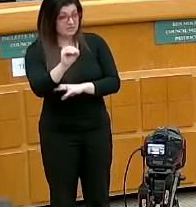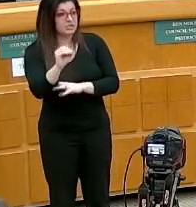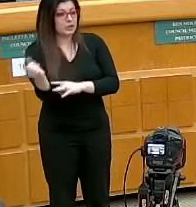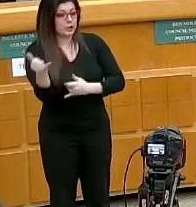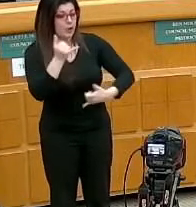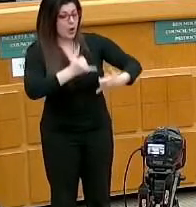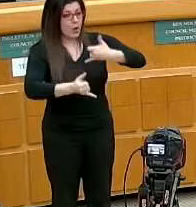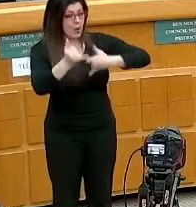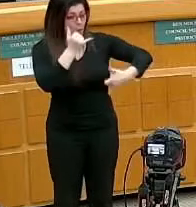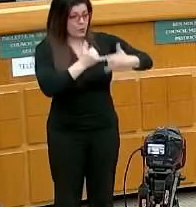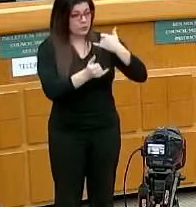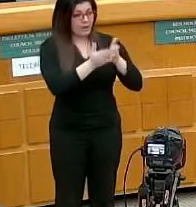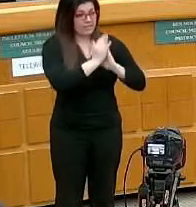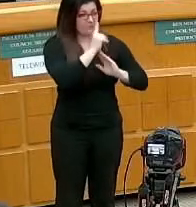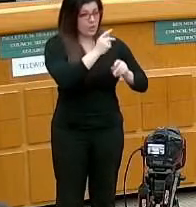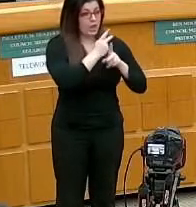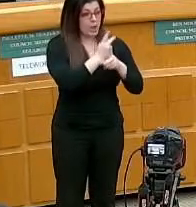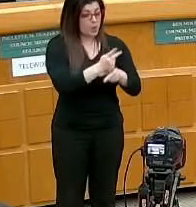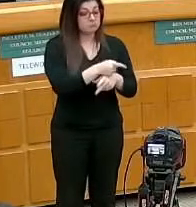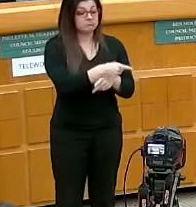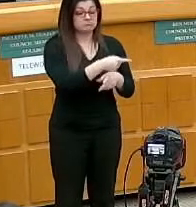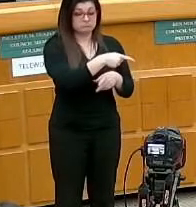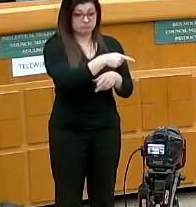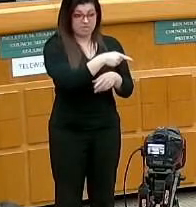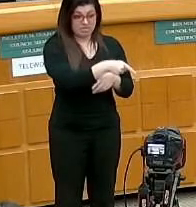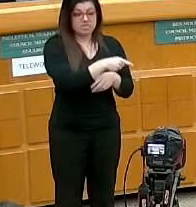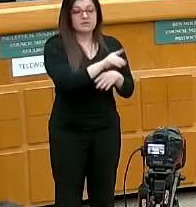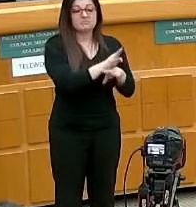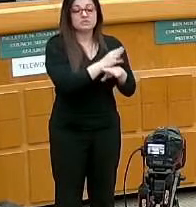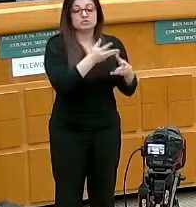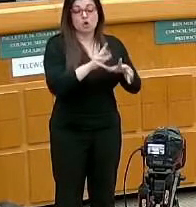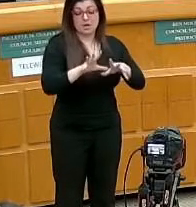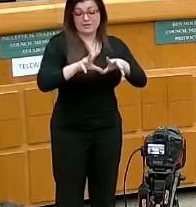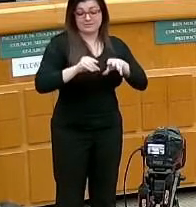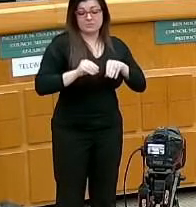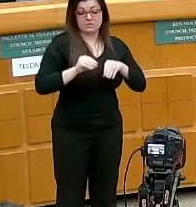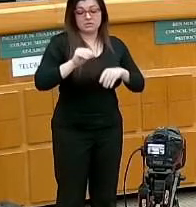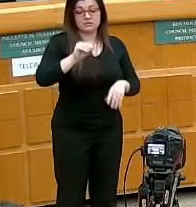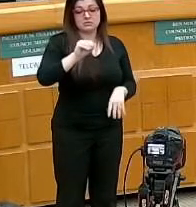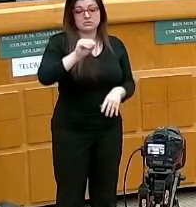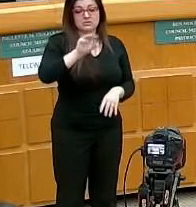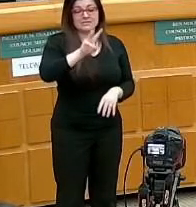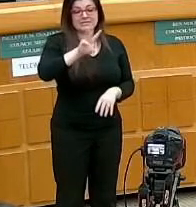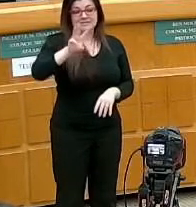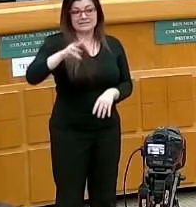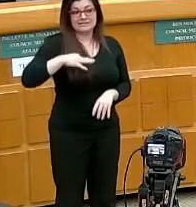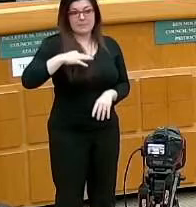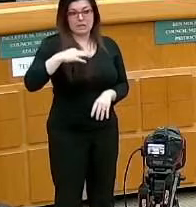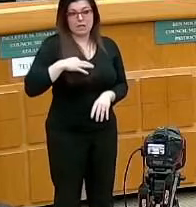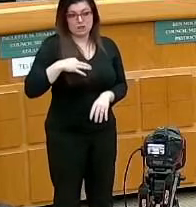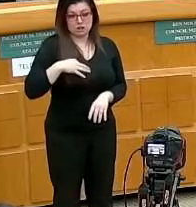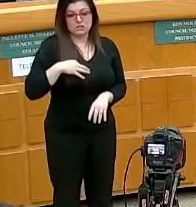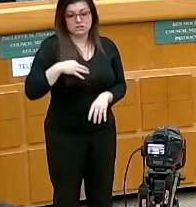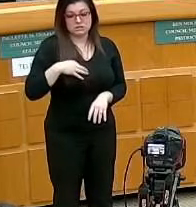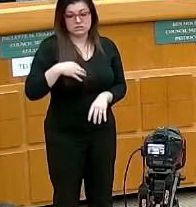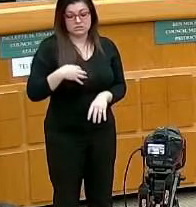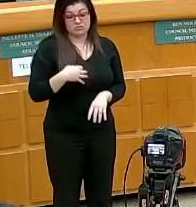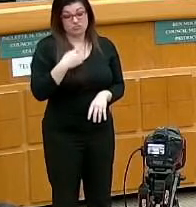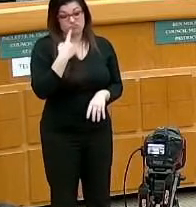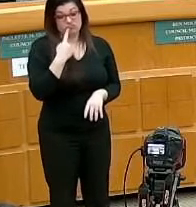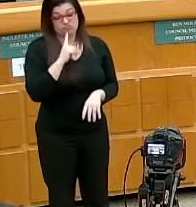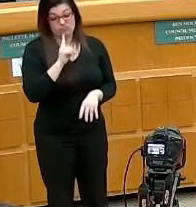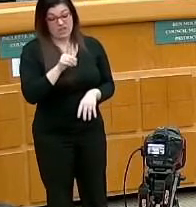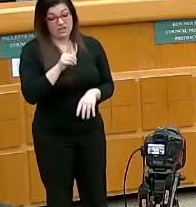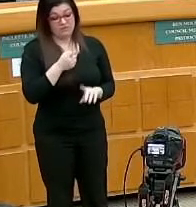received 66 applications to date, and the application period really started Monday. So